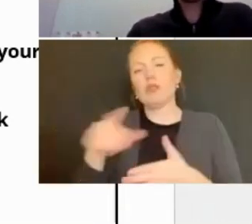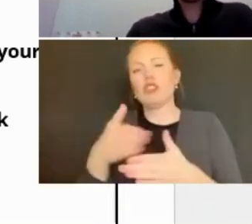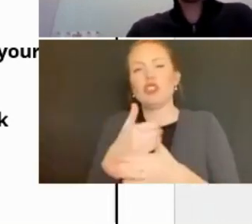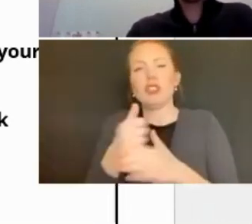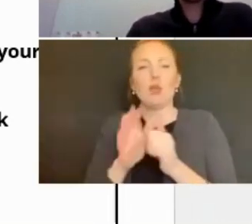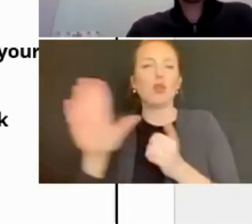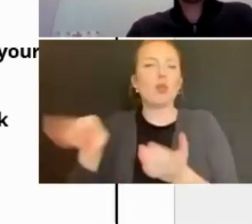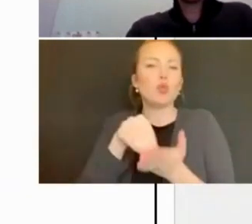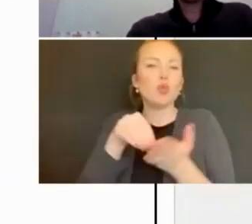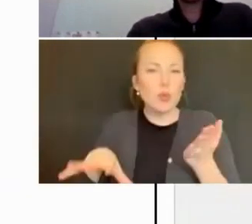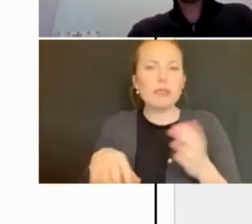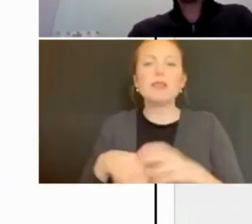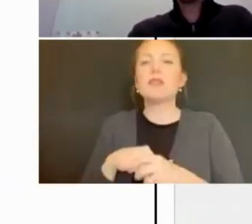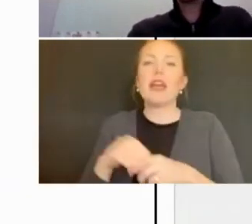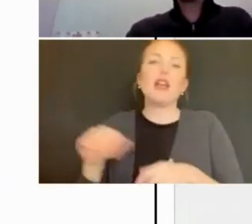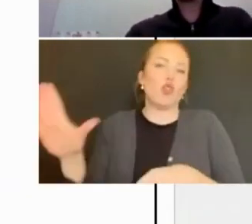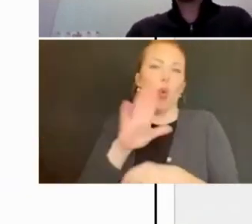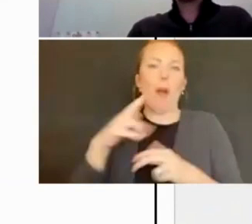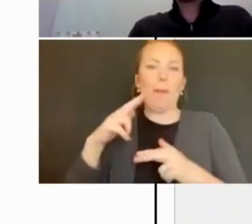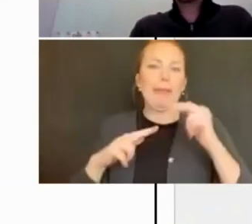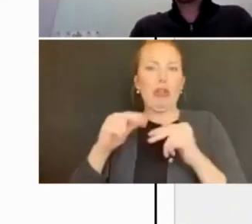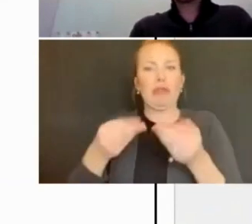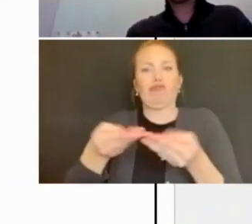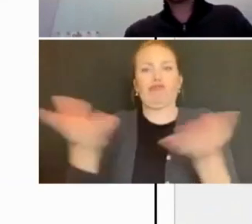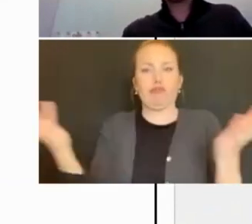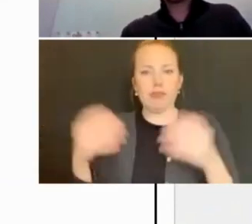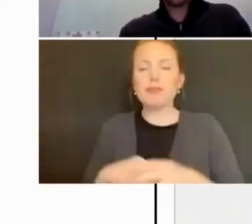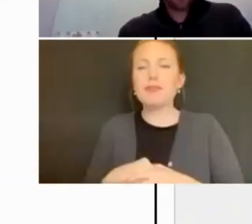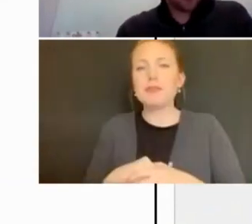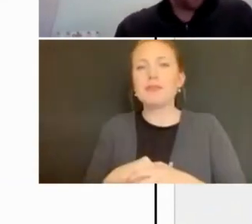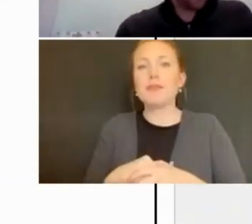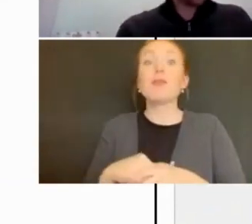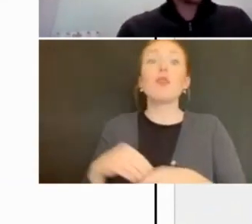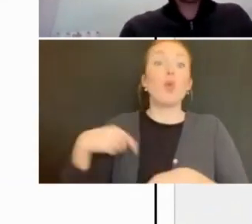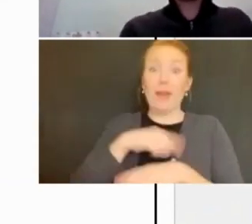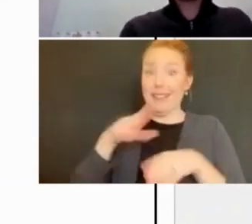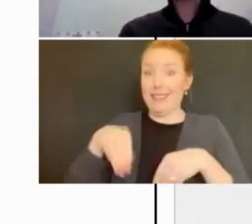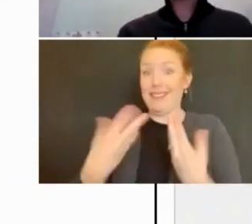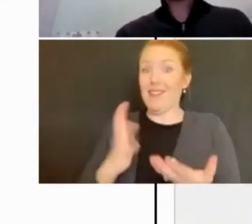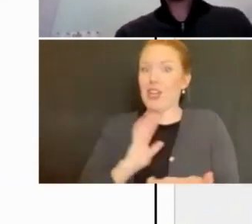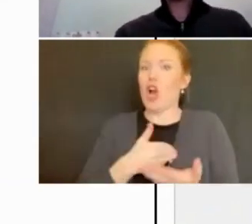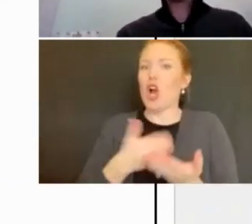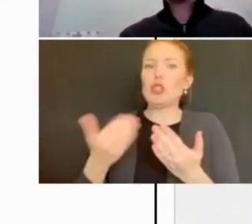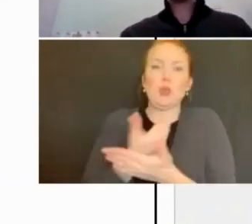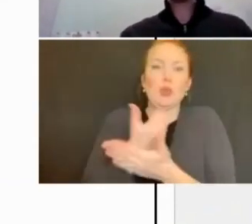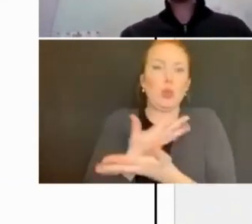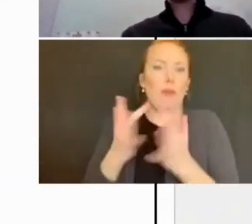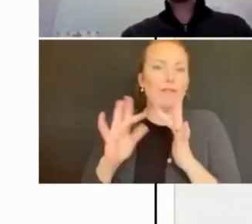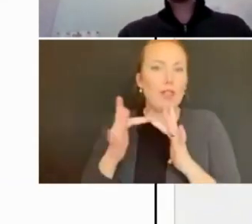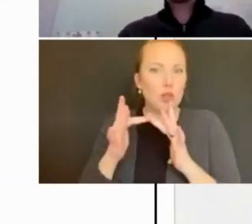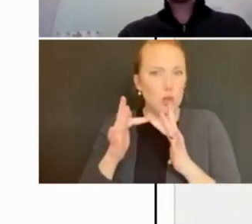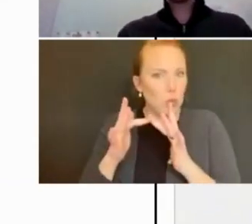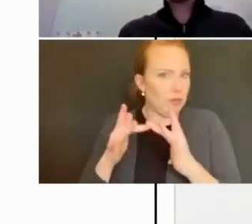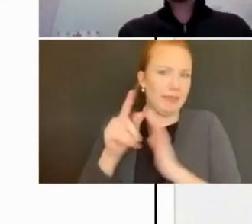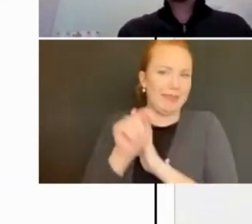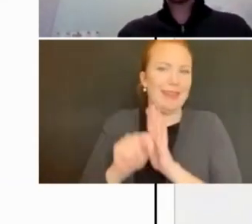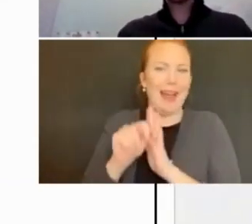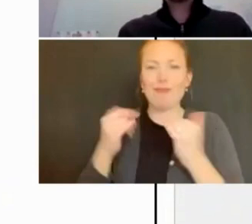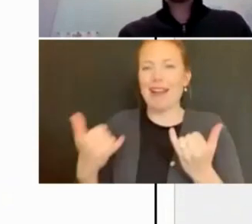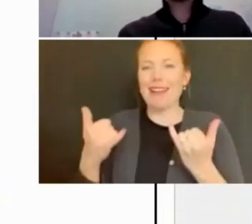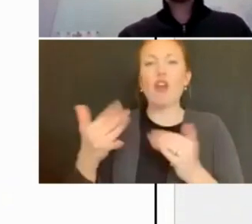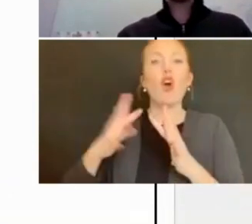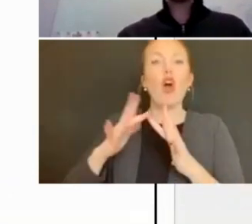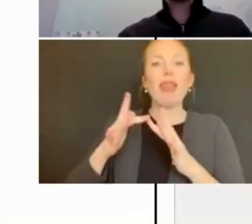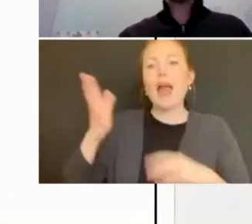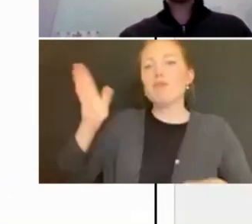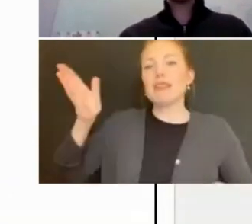building. We also always give this out too in our new, in our digital age, in our virtual age, an online presentation checklist with